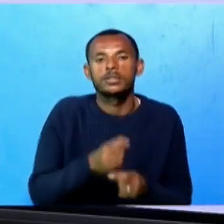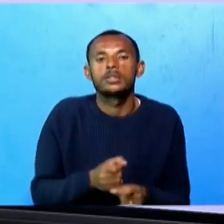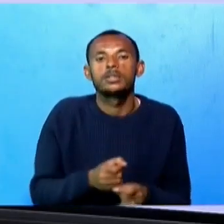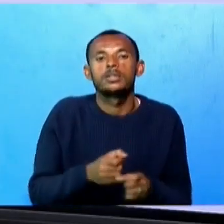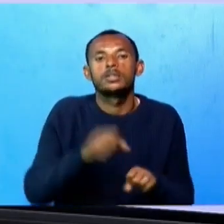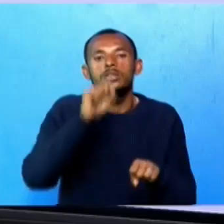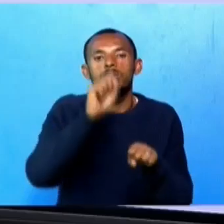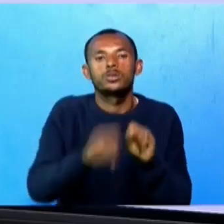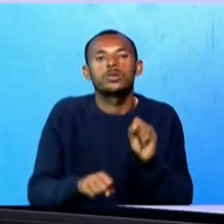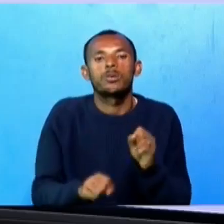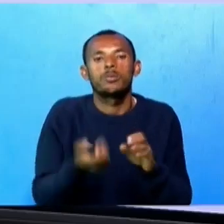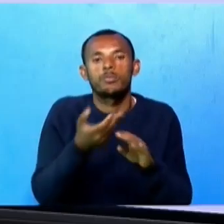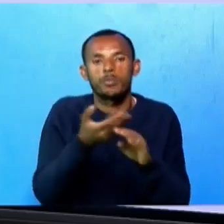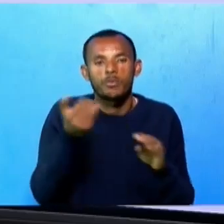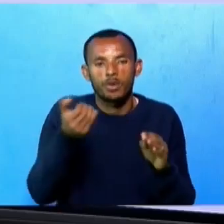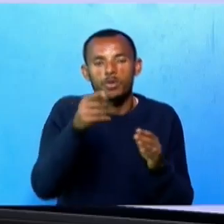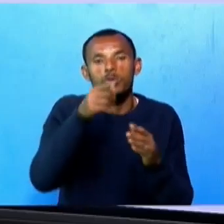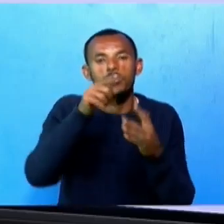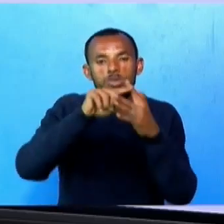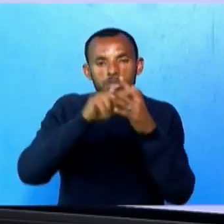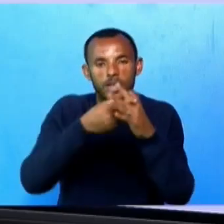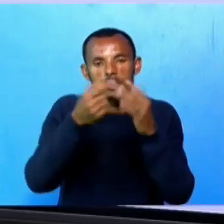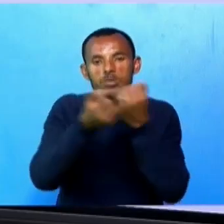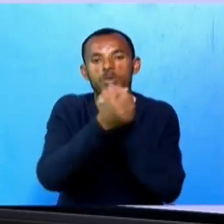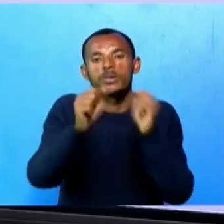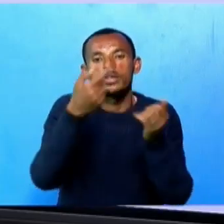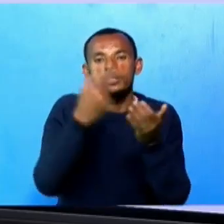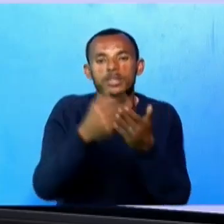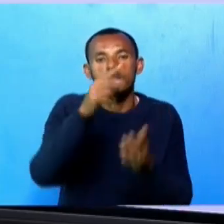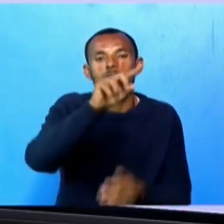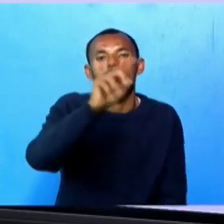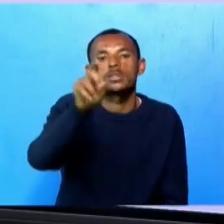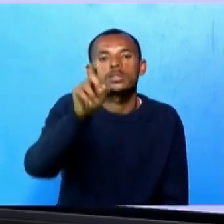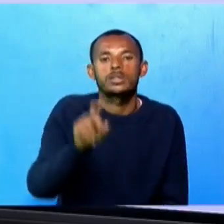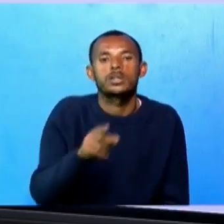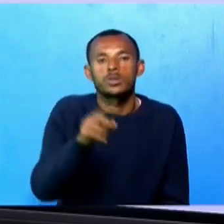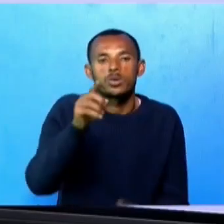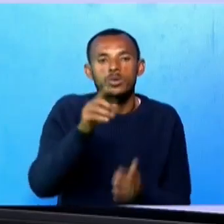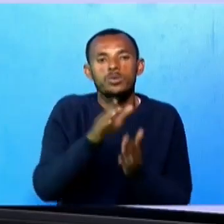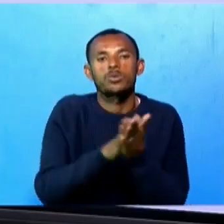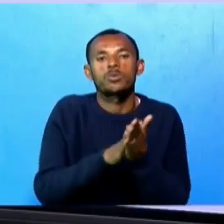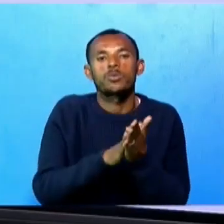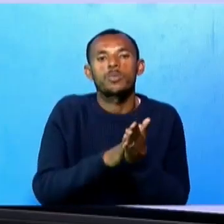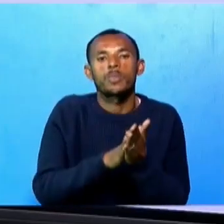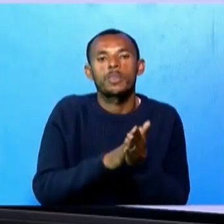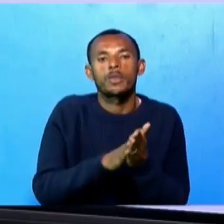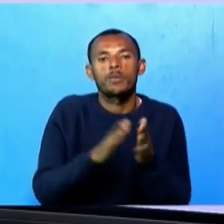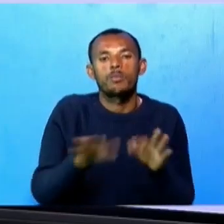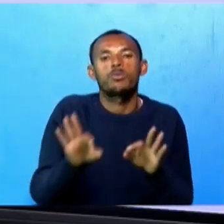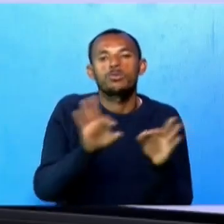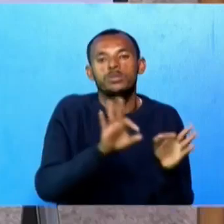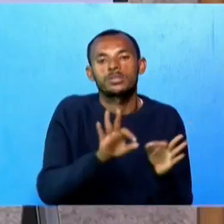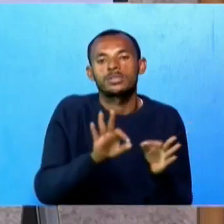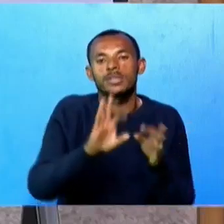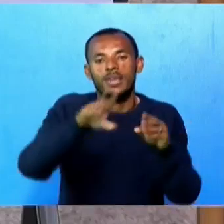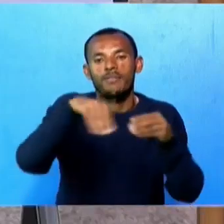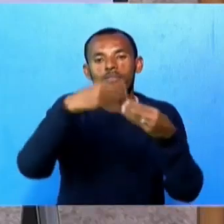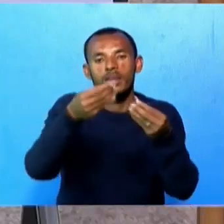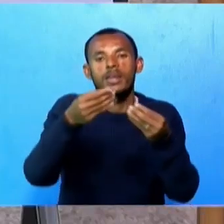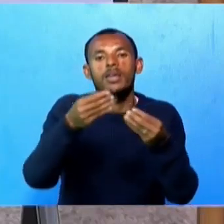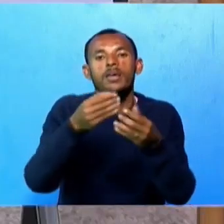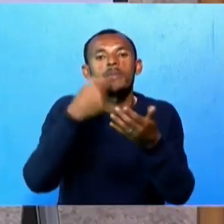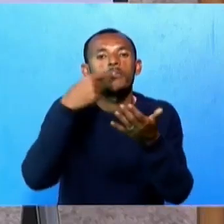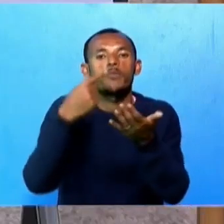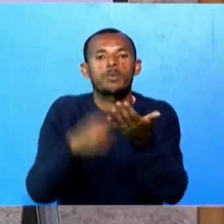so before you start solving this question, you need to properly put the given